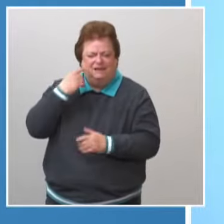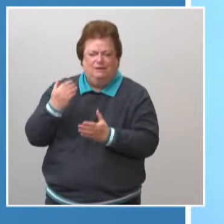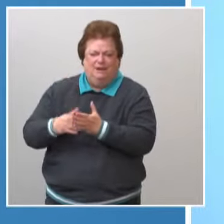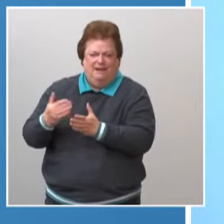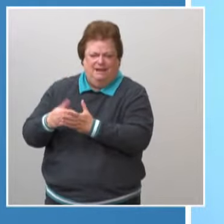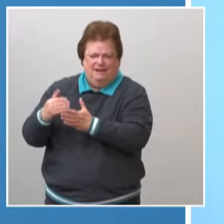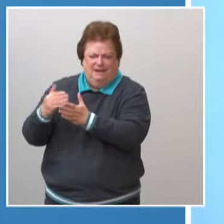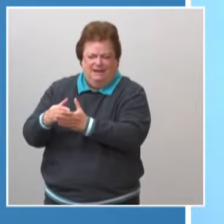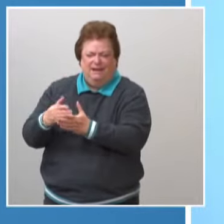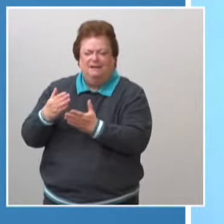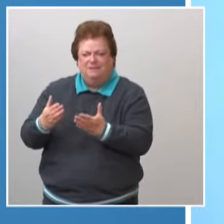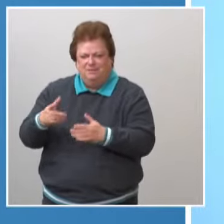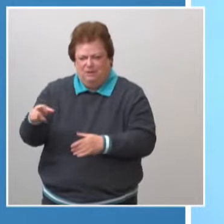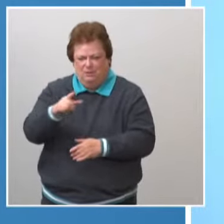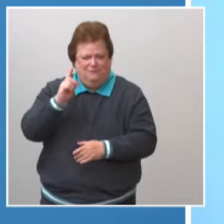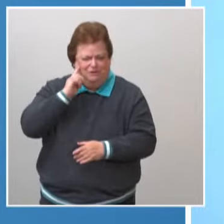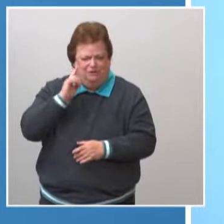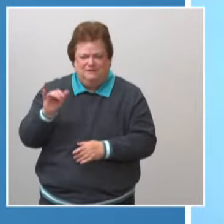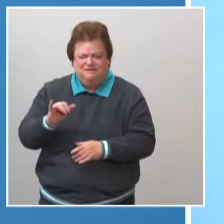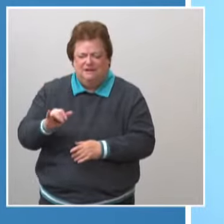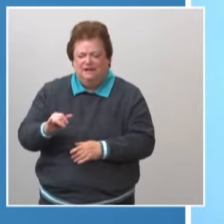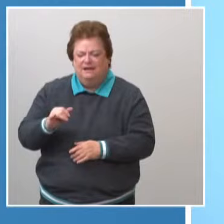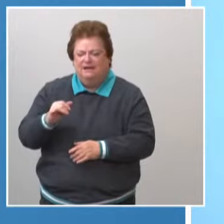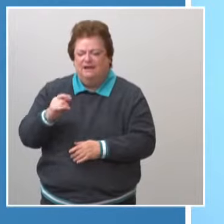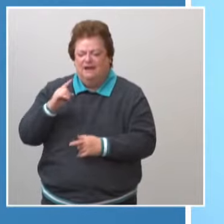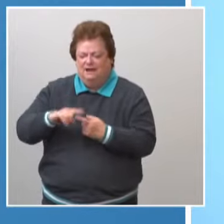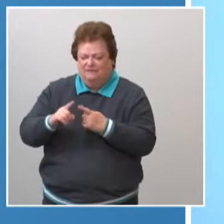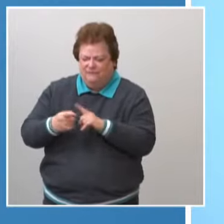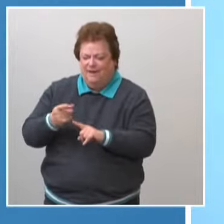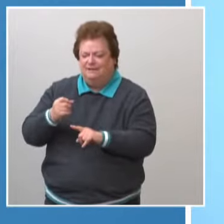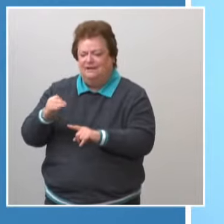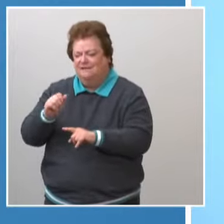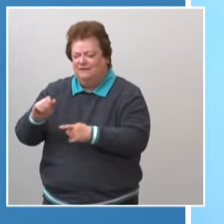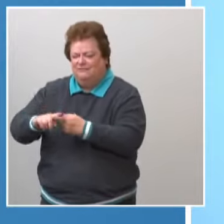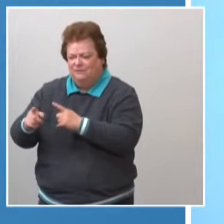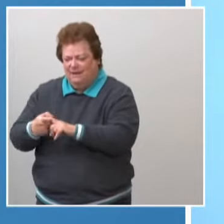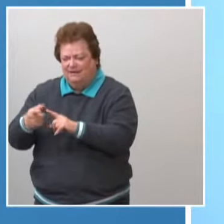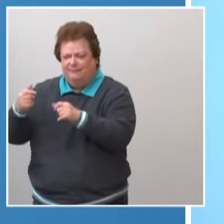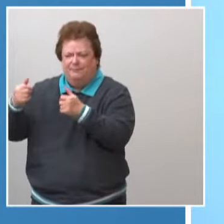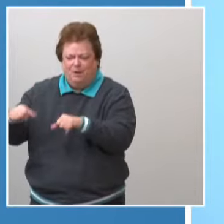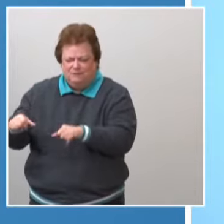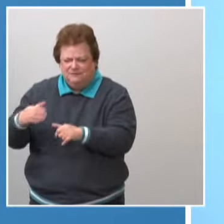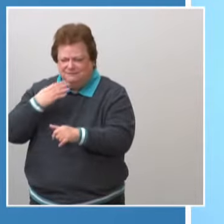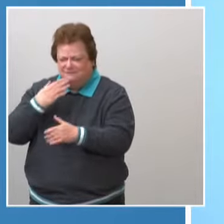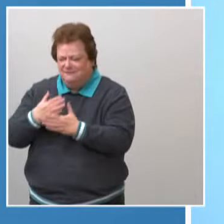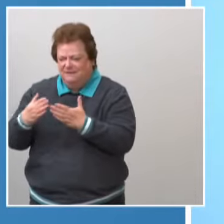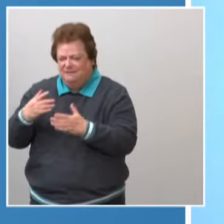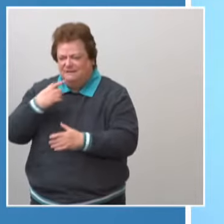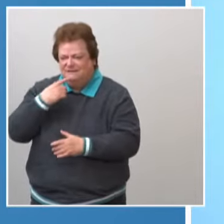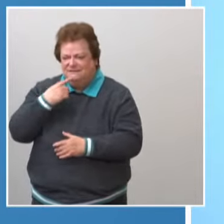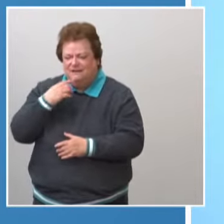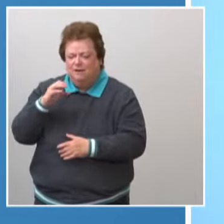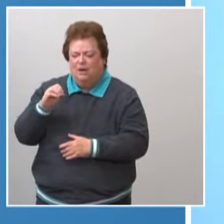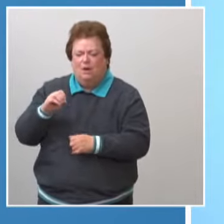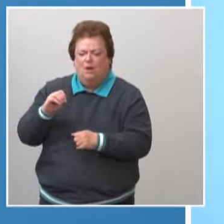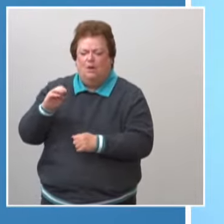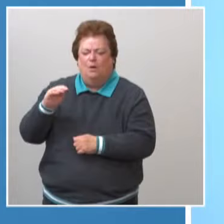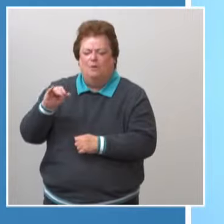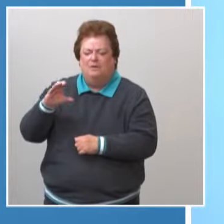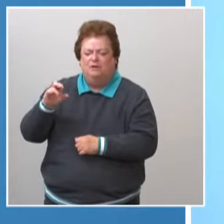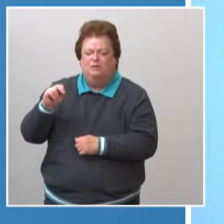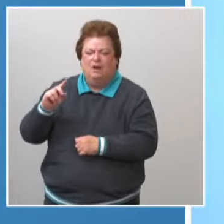you have as well. In this case, yesterday, a friend of a friend posted something that said, you know, Omicron is